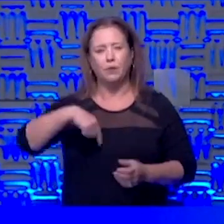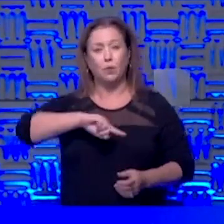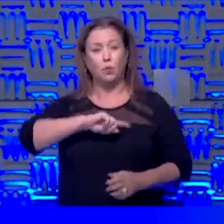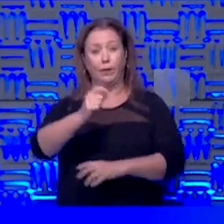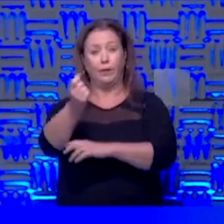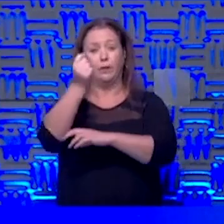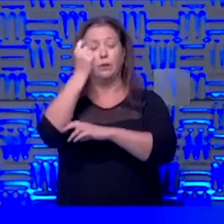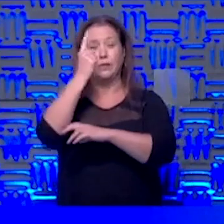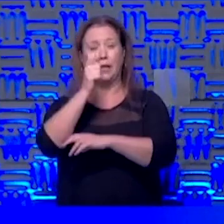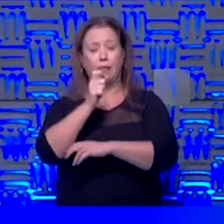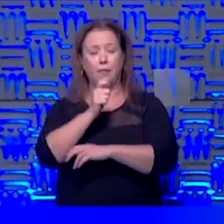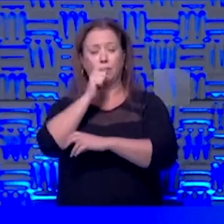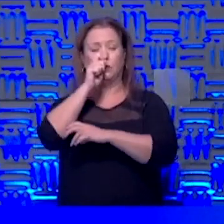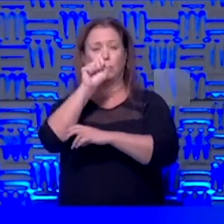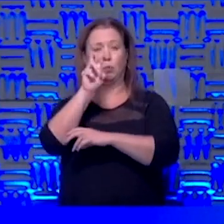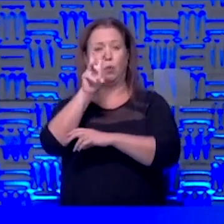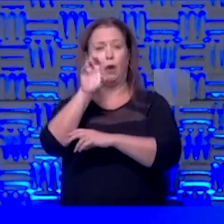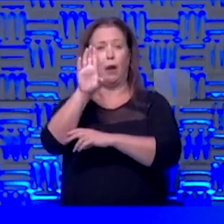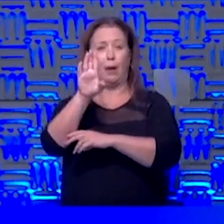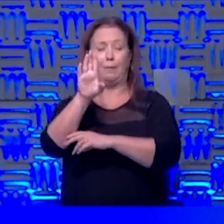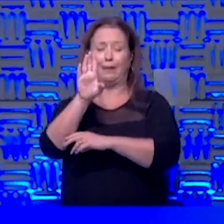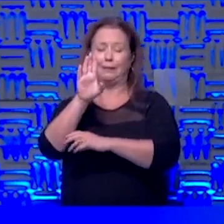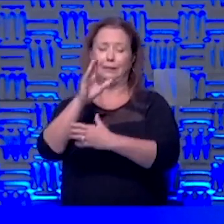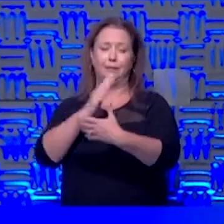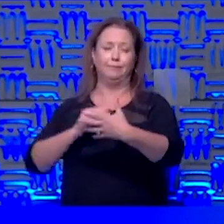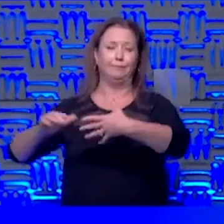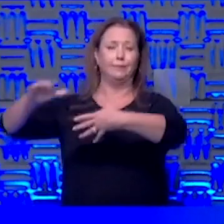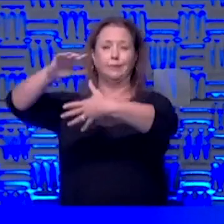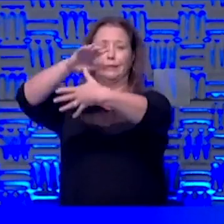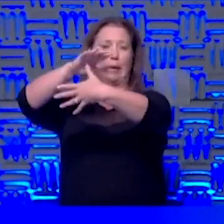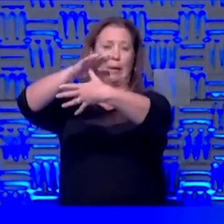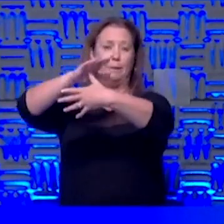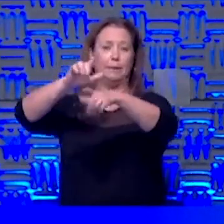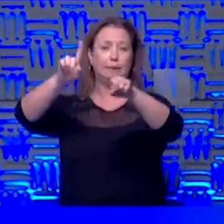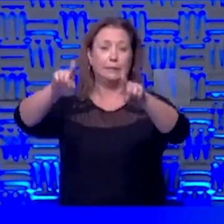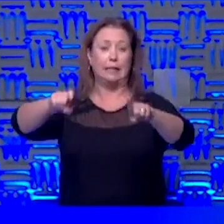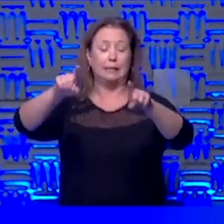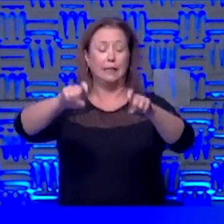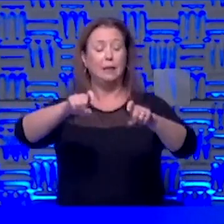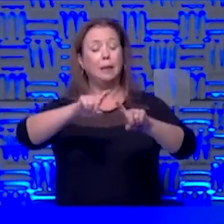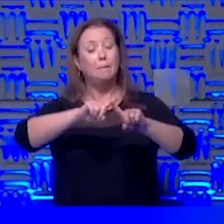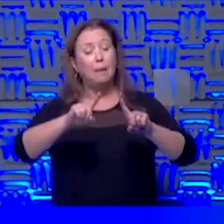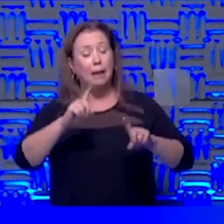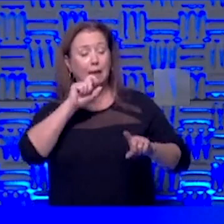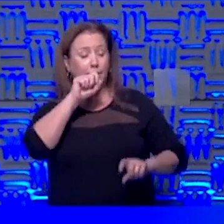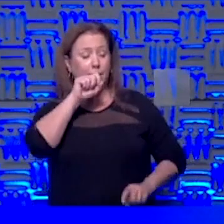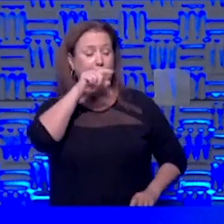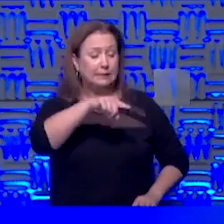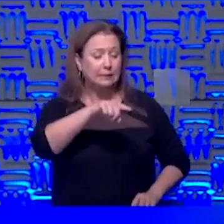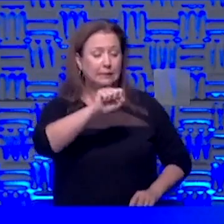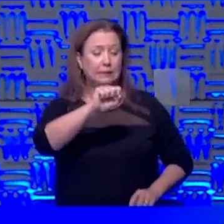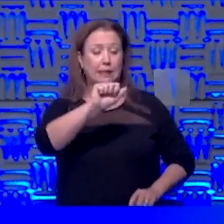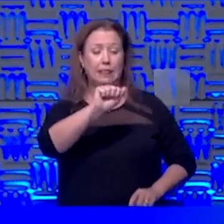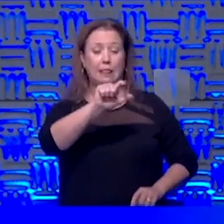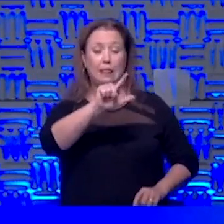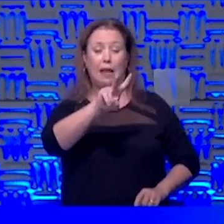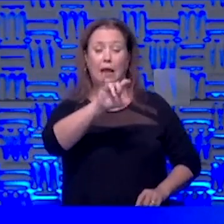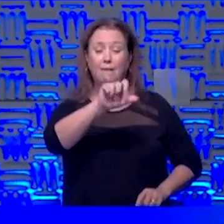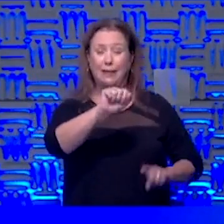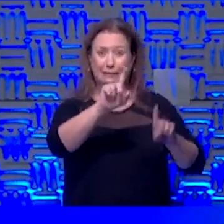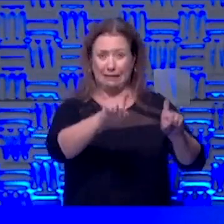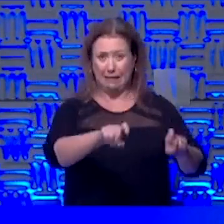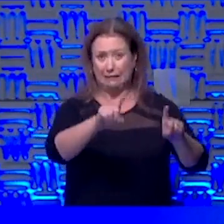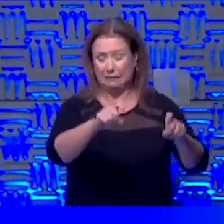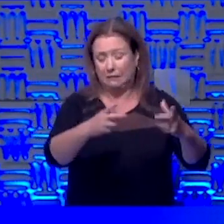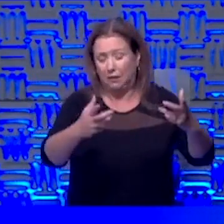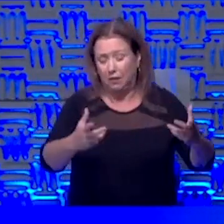that the nasopharyngeal swab, as you said, is the gold standard. But if we can get it from the saliva, from the spit, depending